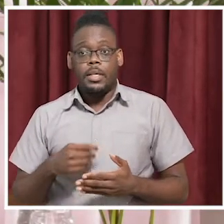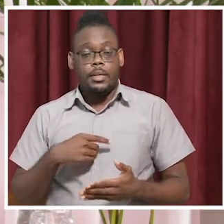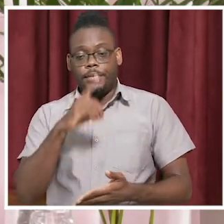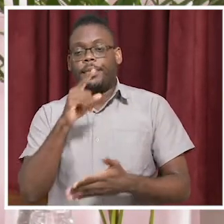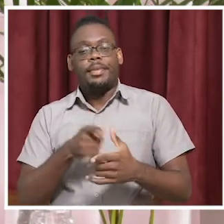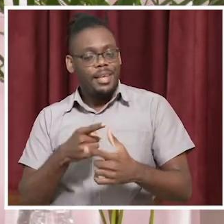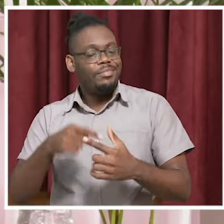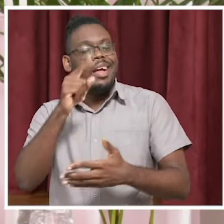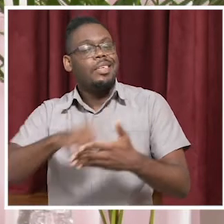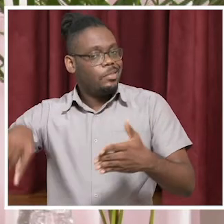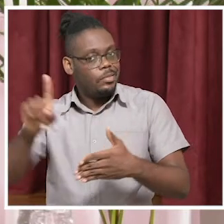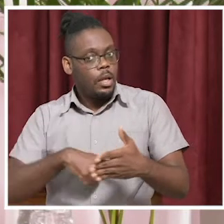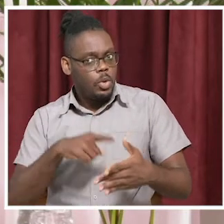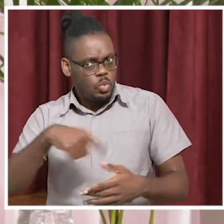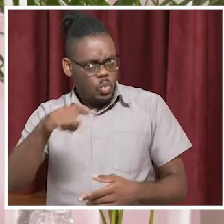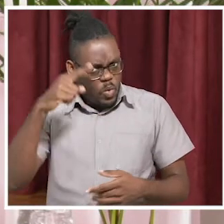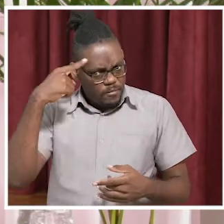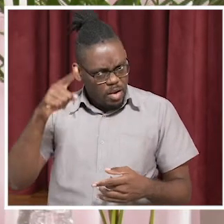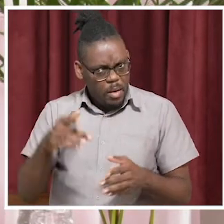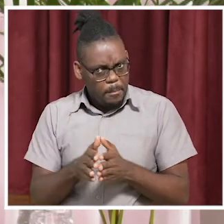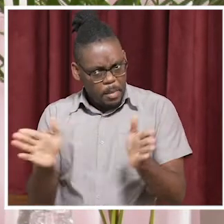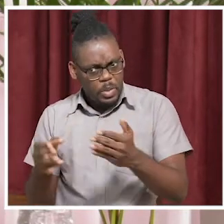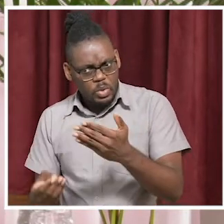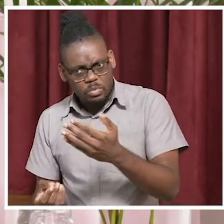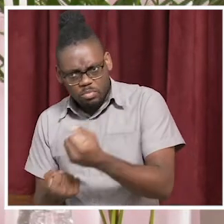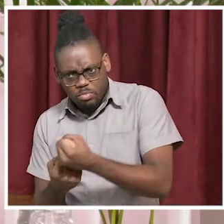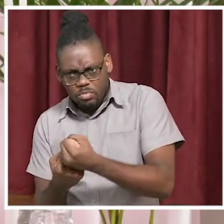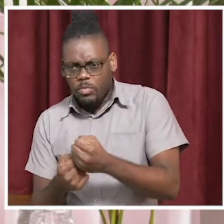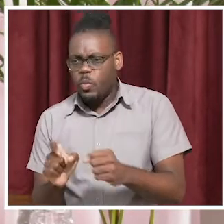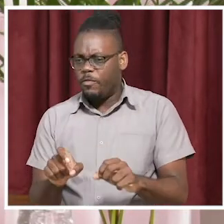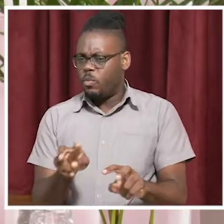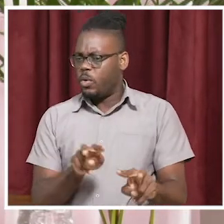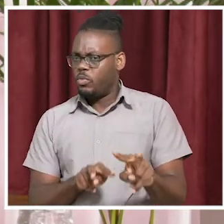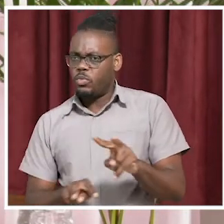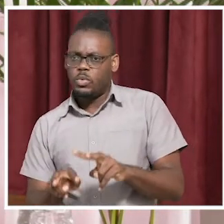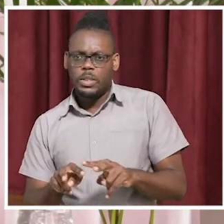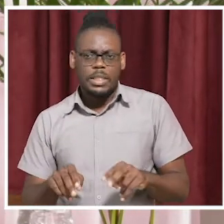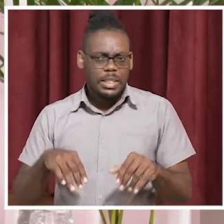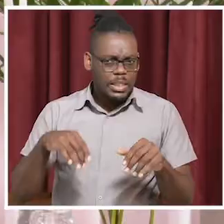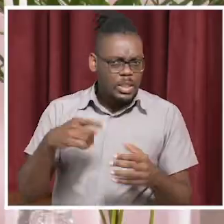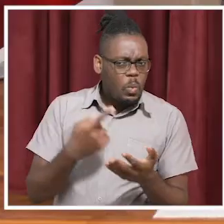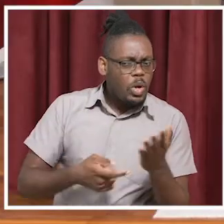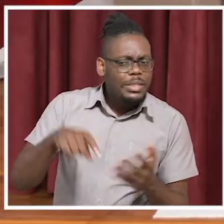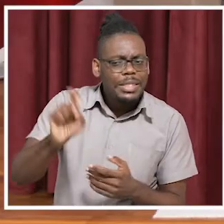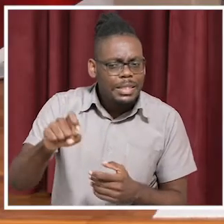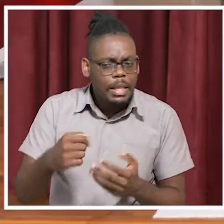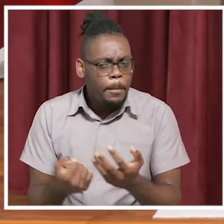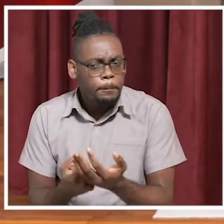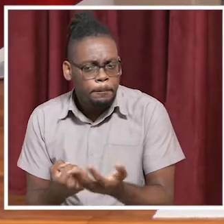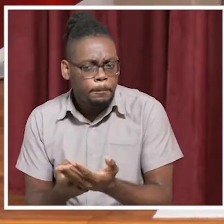assistance as well. We review to ensure that the persons are still in need and require the grants. Okay. Now, touching on those